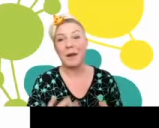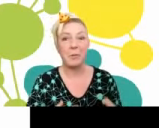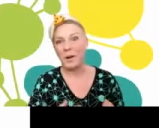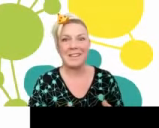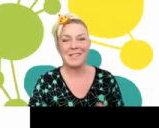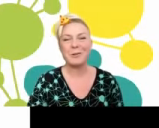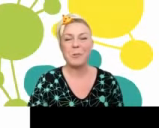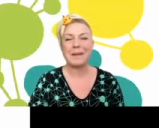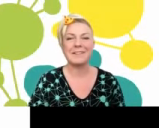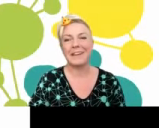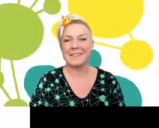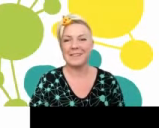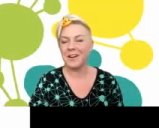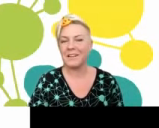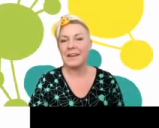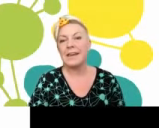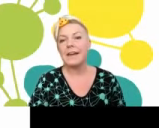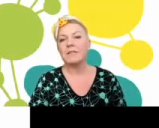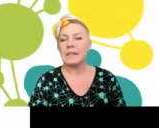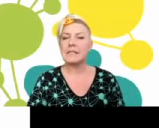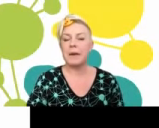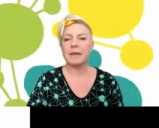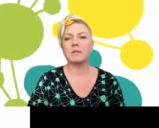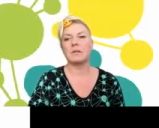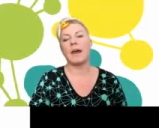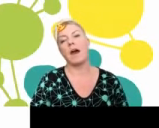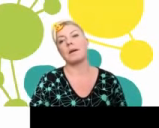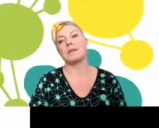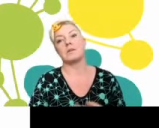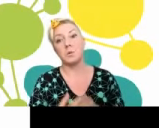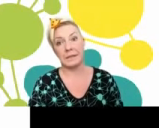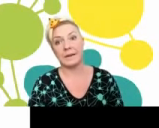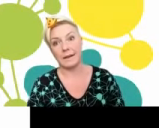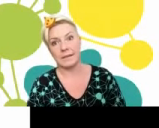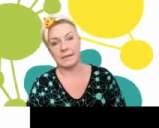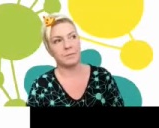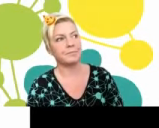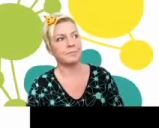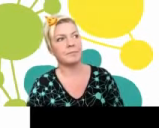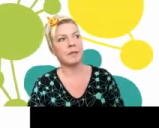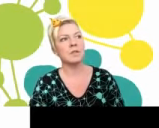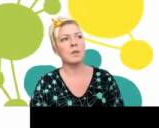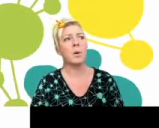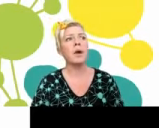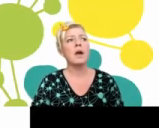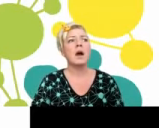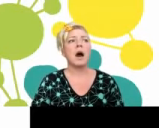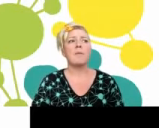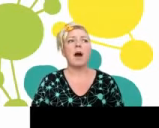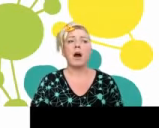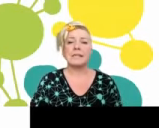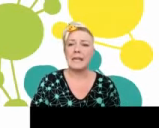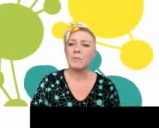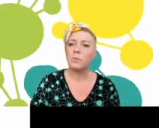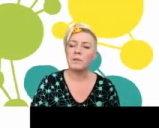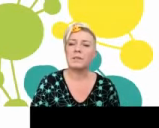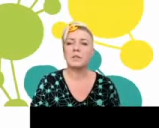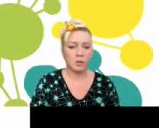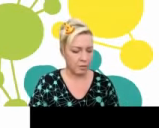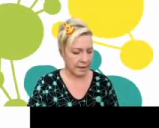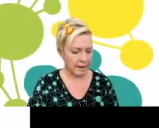for the right words through your mental lexicon really depends on how it's organized. So our